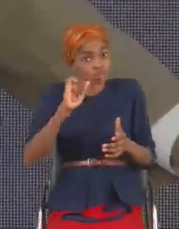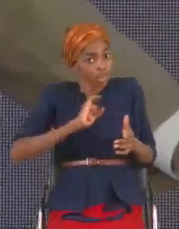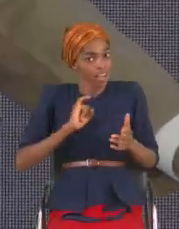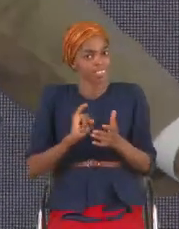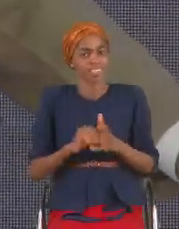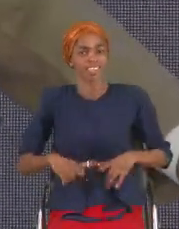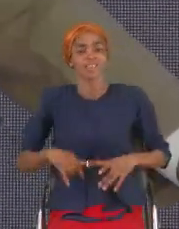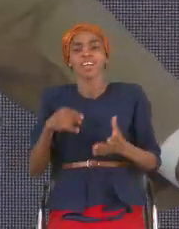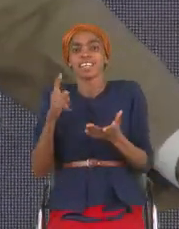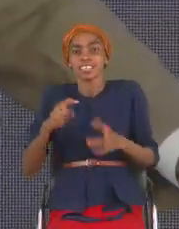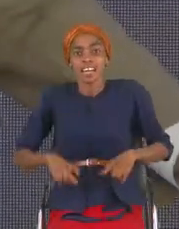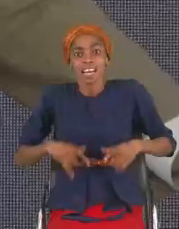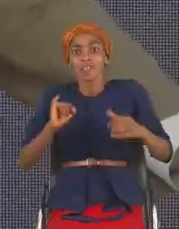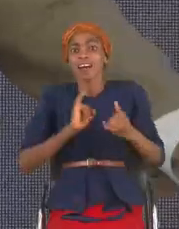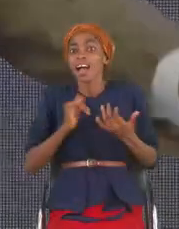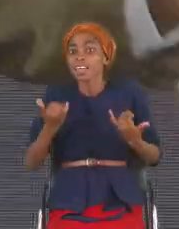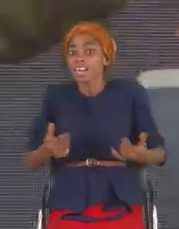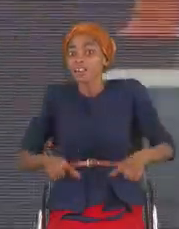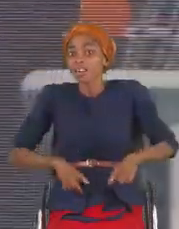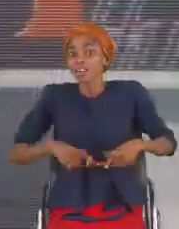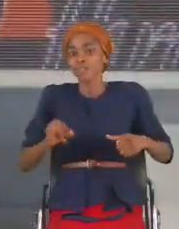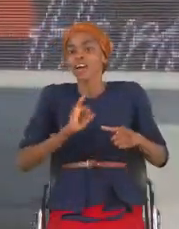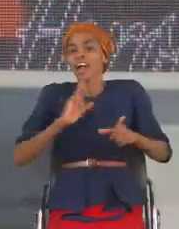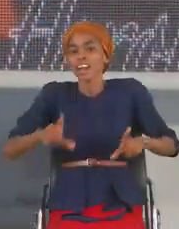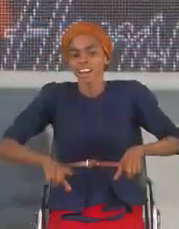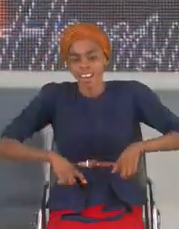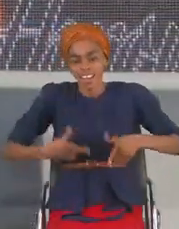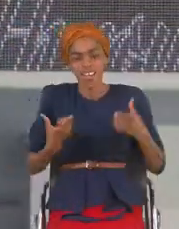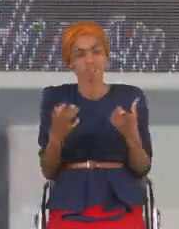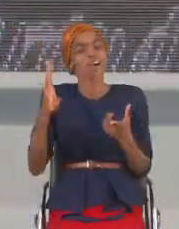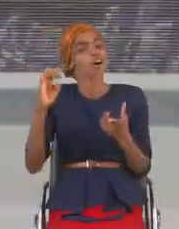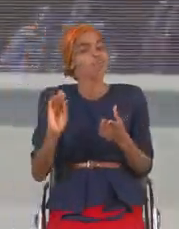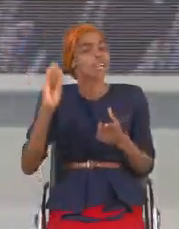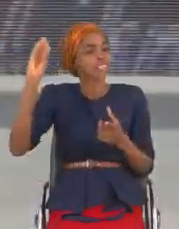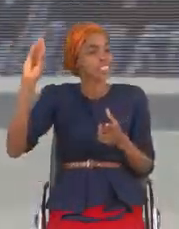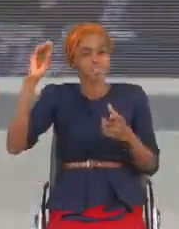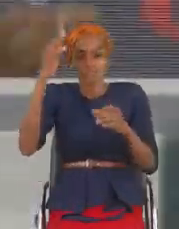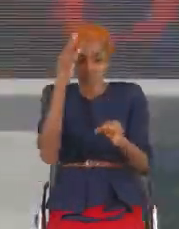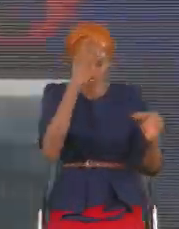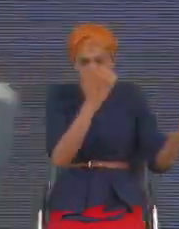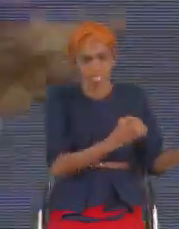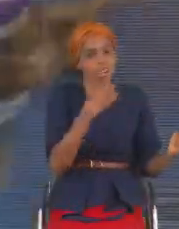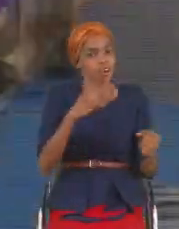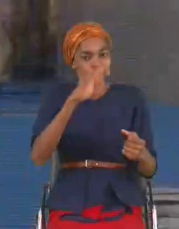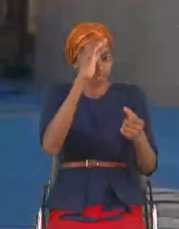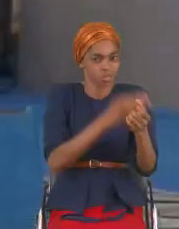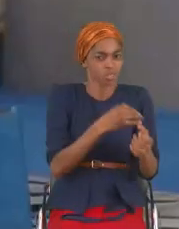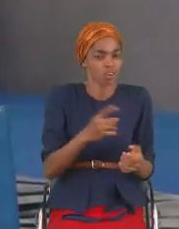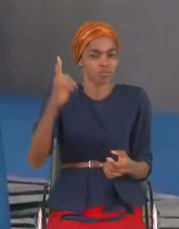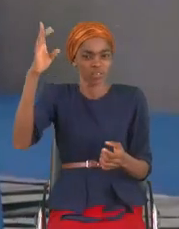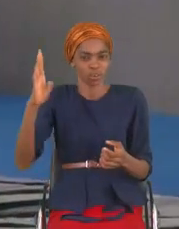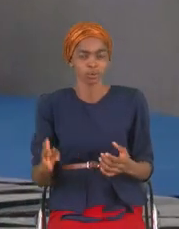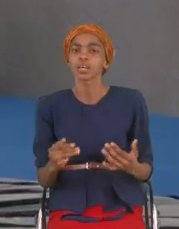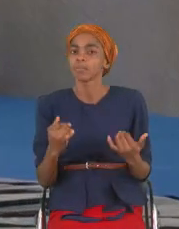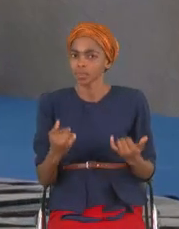The life I live now, I live by the faith of the Son of God.